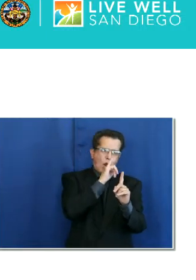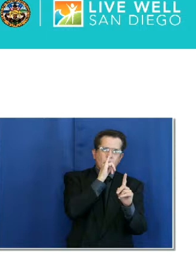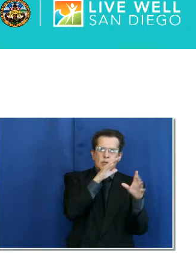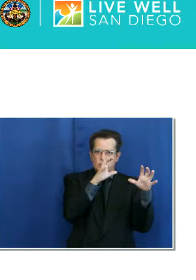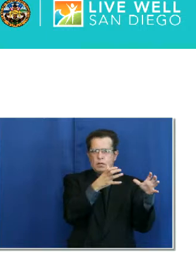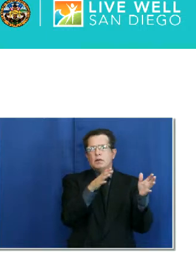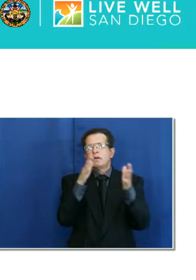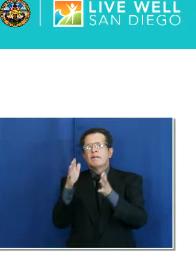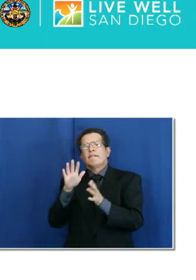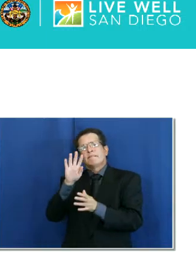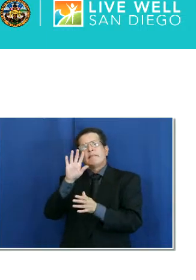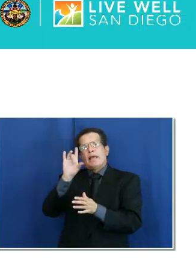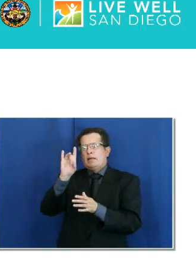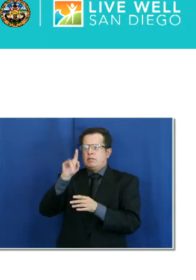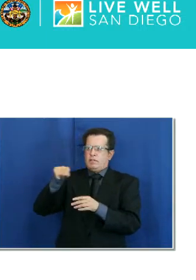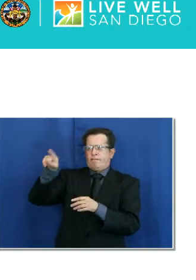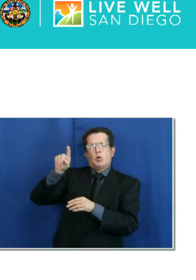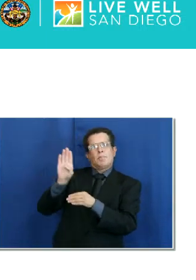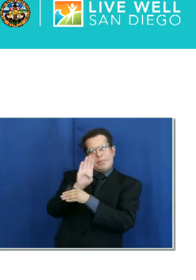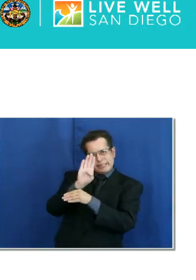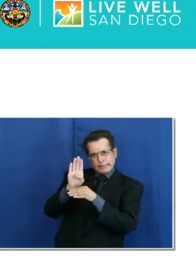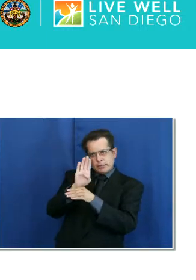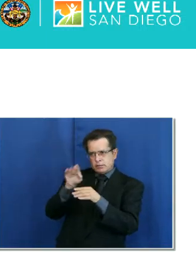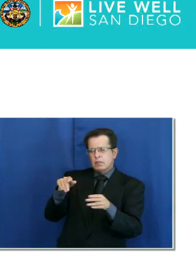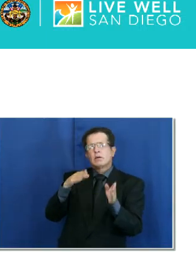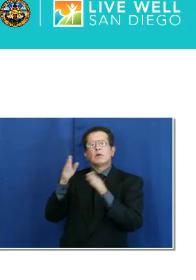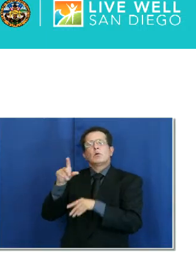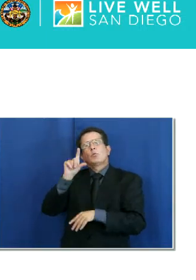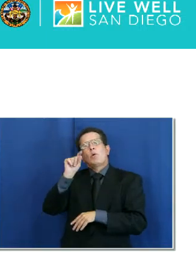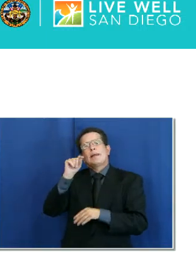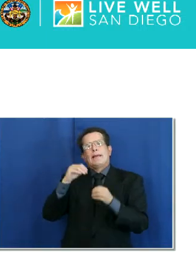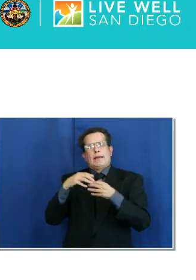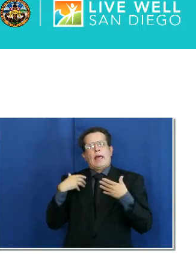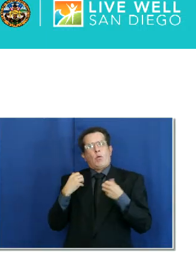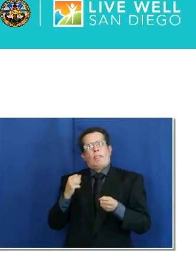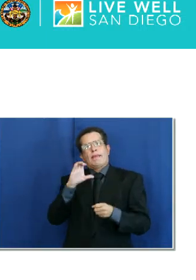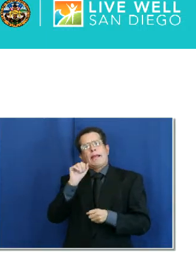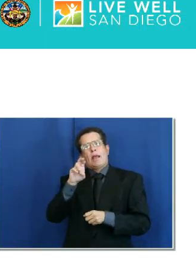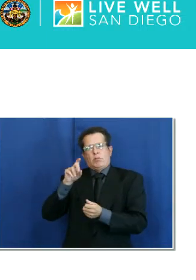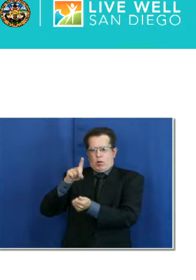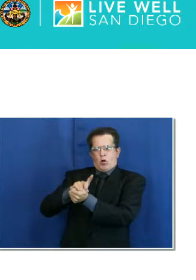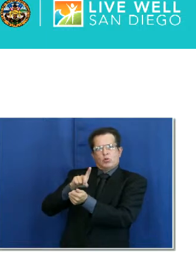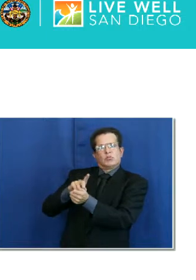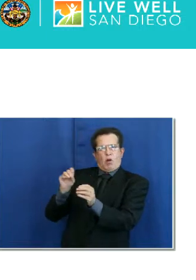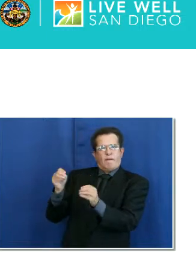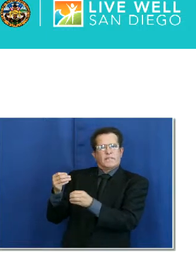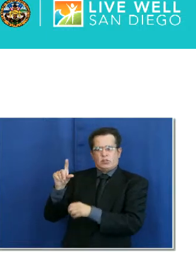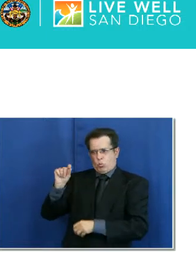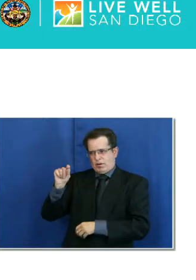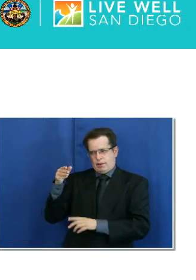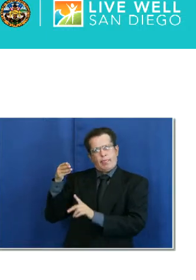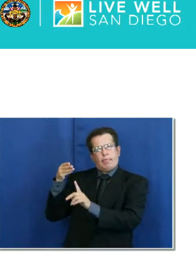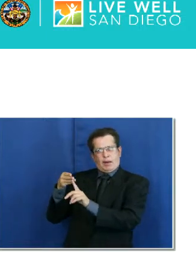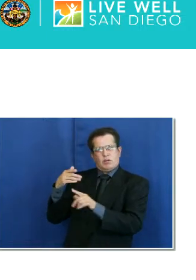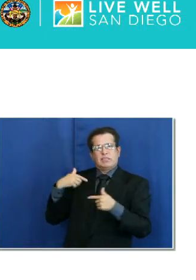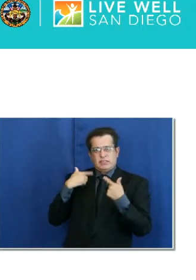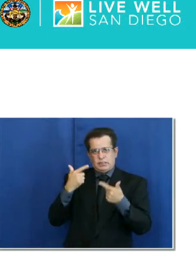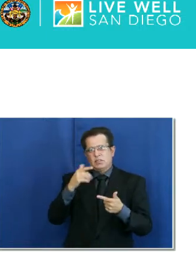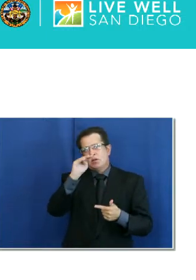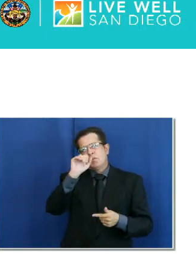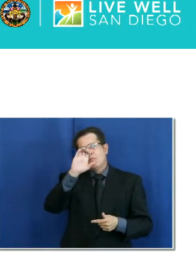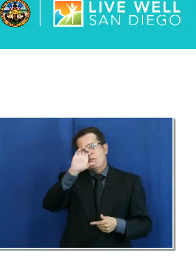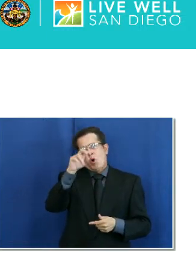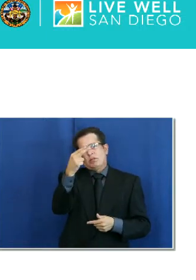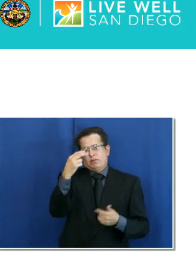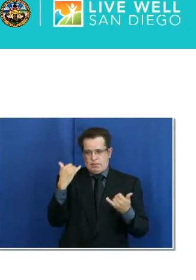in various businesses, and 20 in healthcare settings. Since March, the total community outbreaks